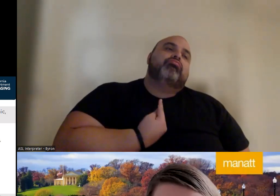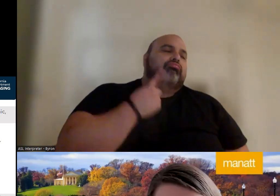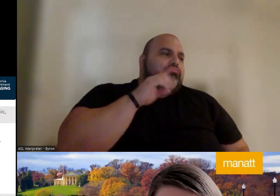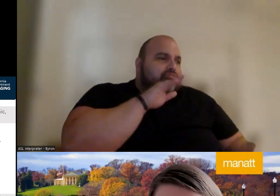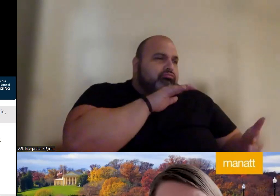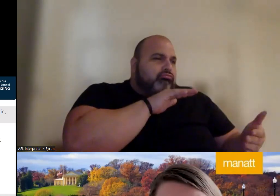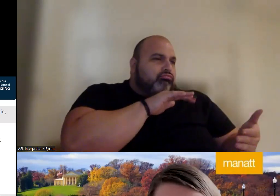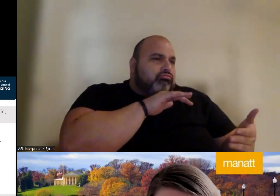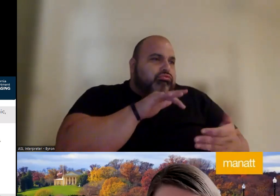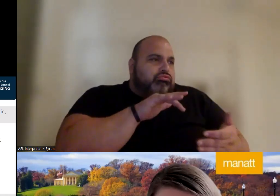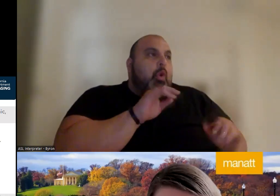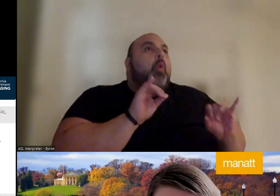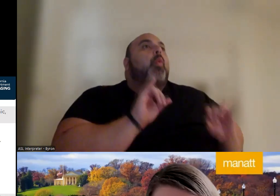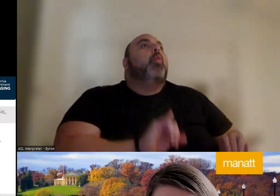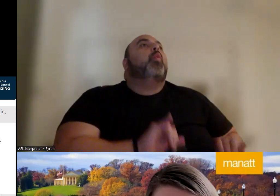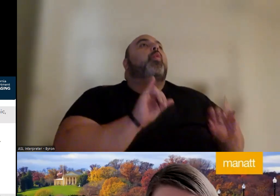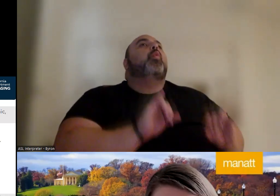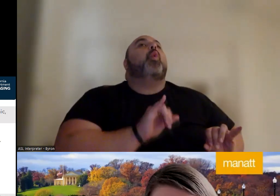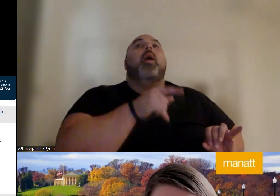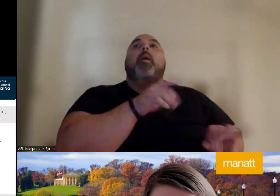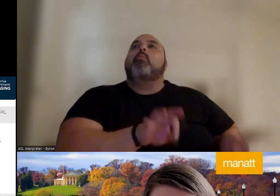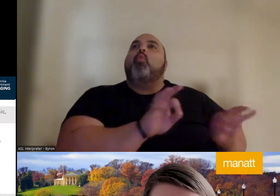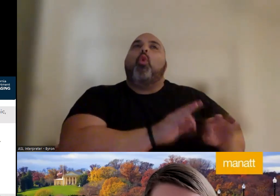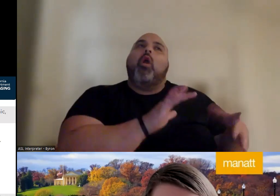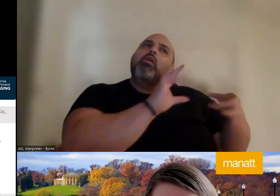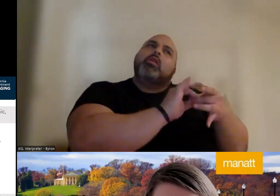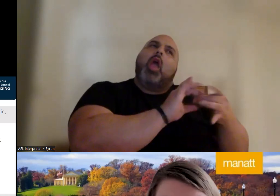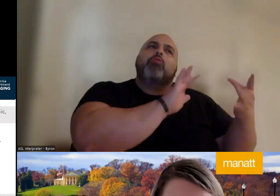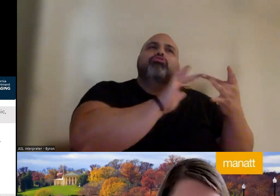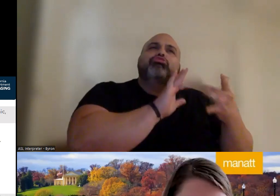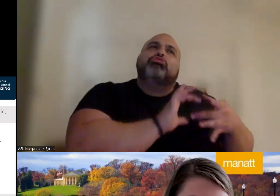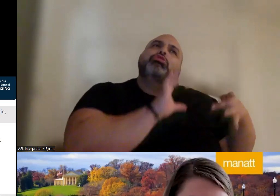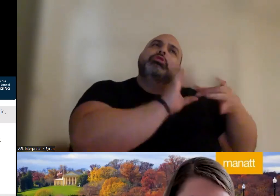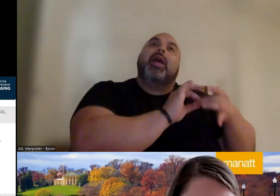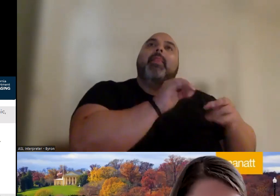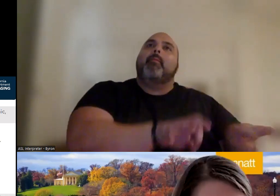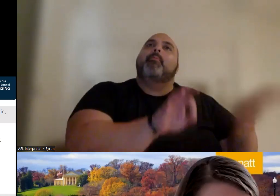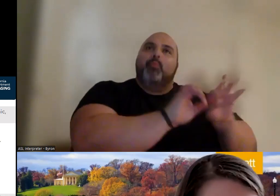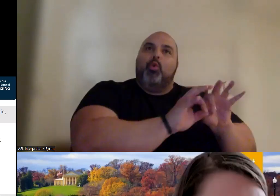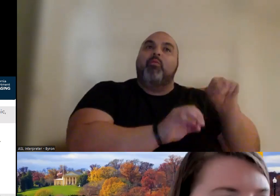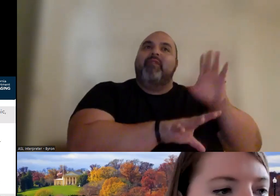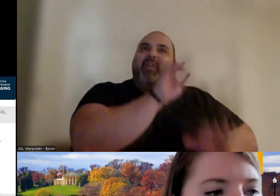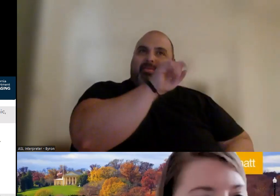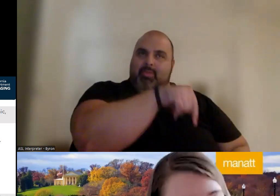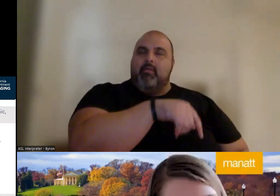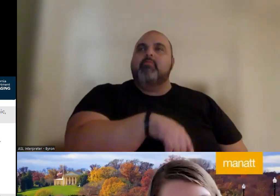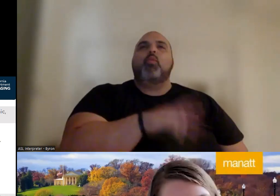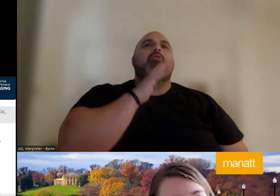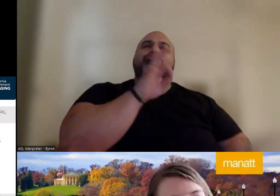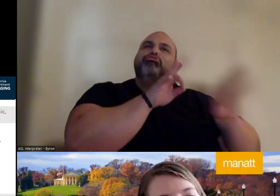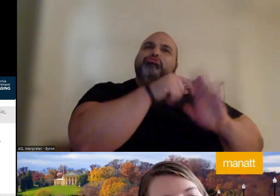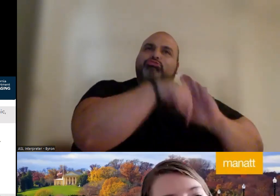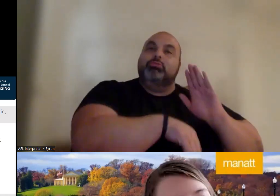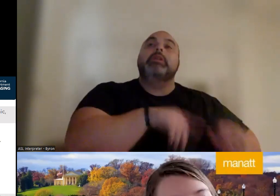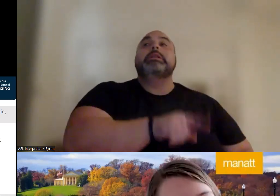connection to combat social isolation and loneliness. So that's kind of the first big bucket of findings we'll go through. The